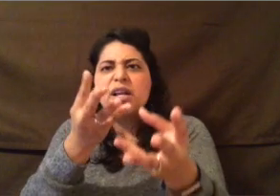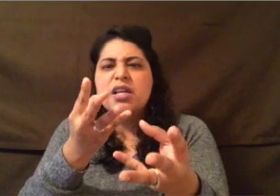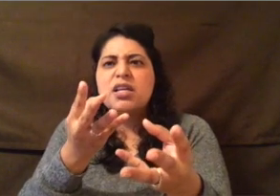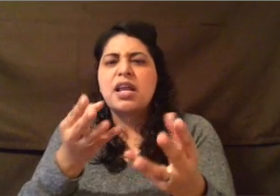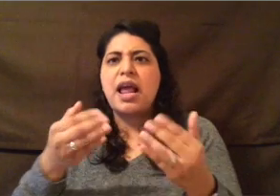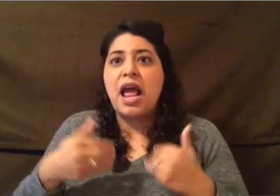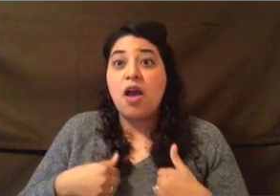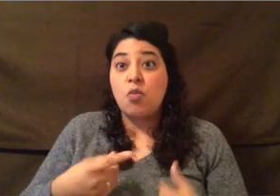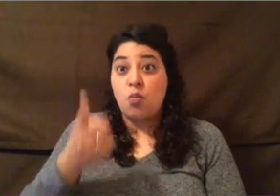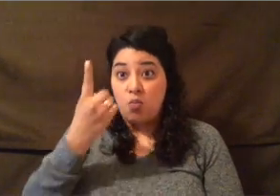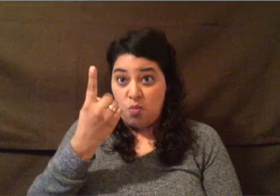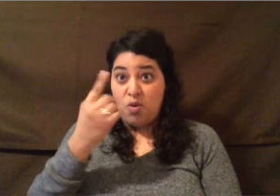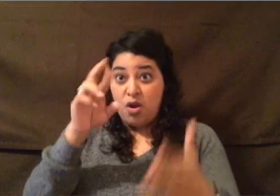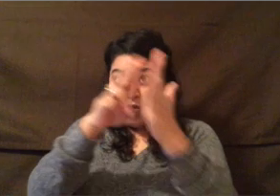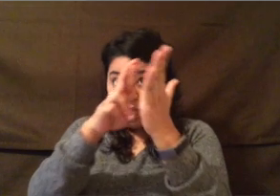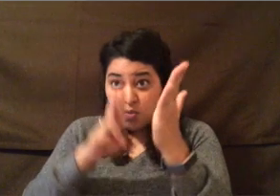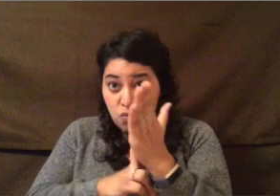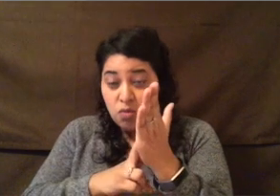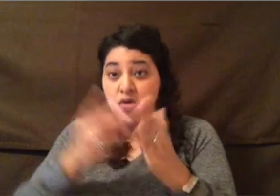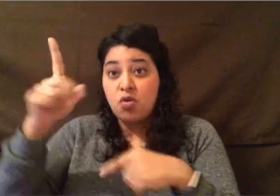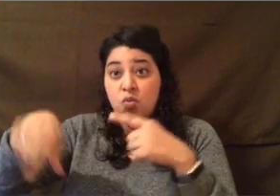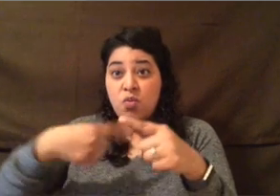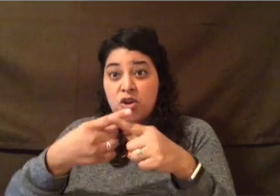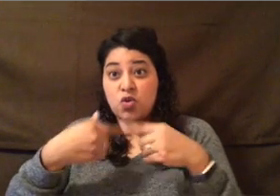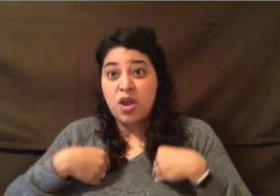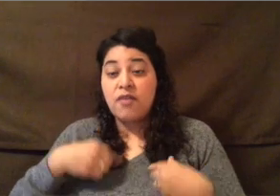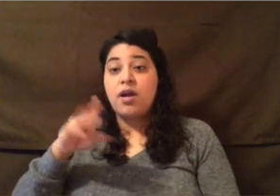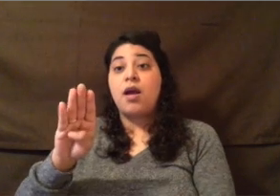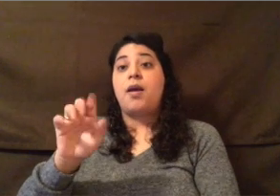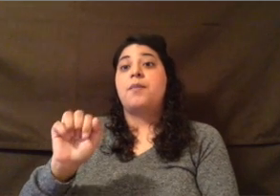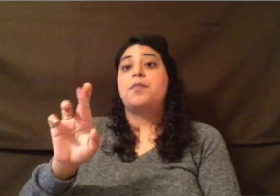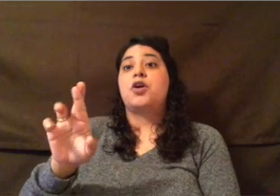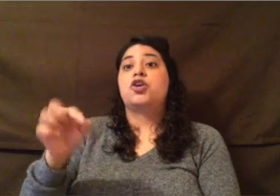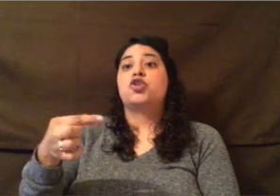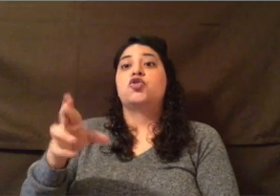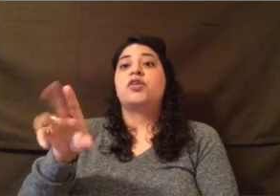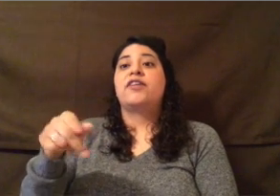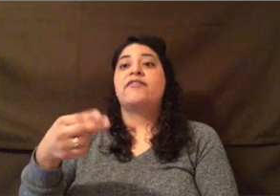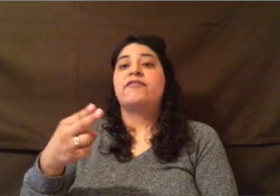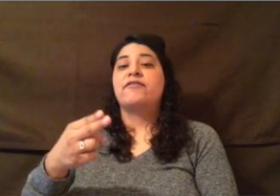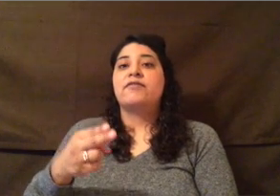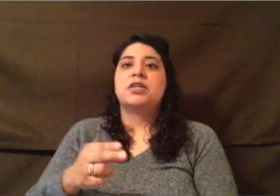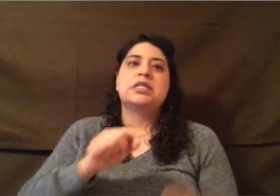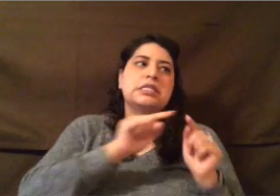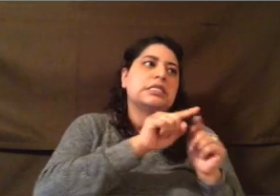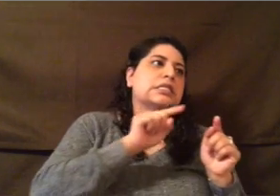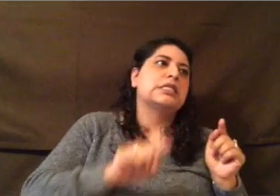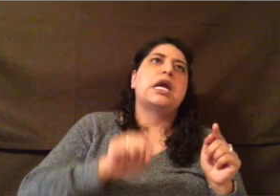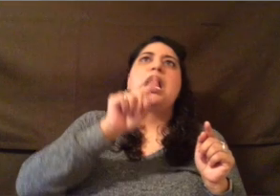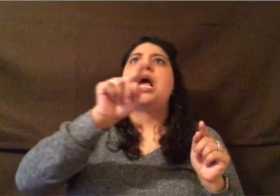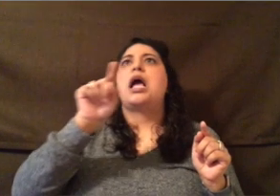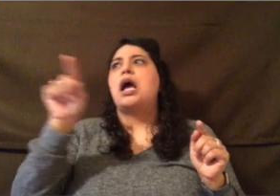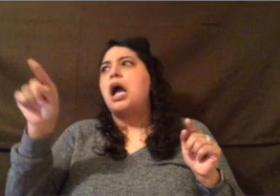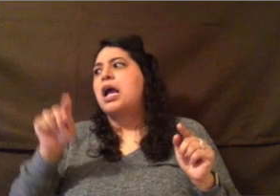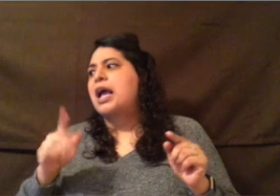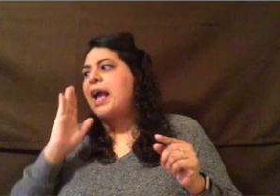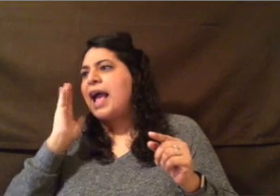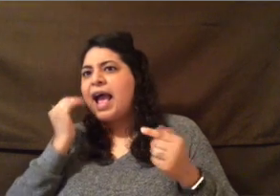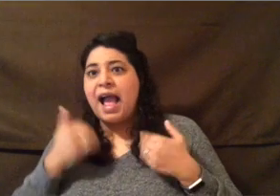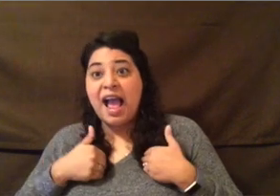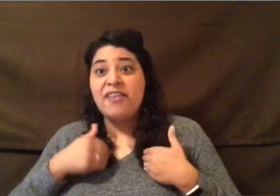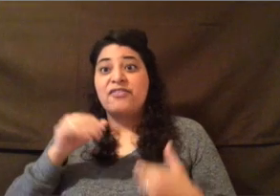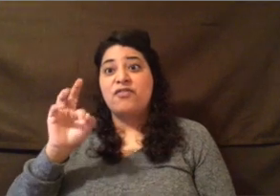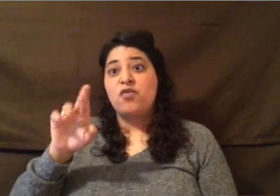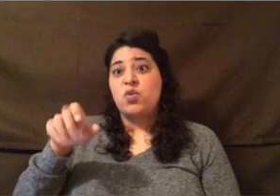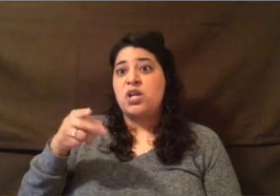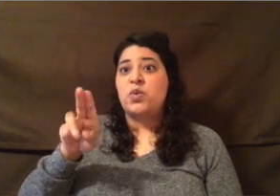one rule, okay? When you get a bar graph, when you get a dot plot, when you get a frequency table, when